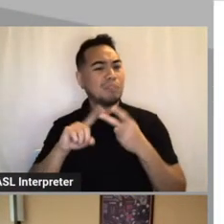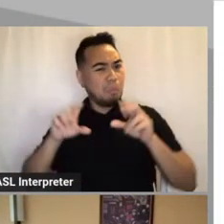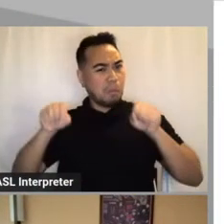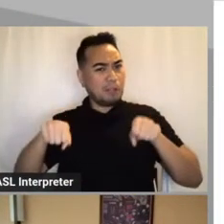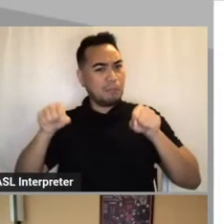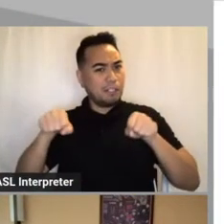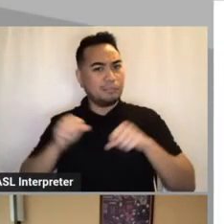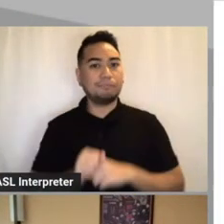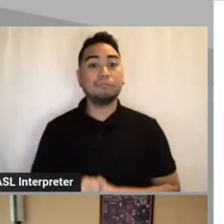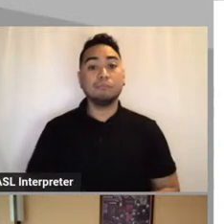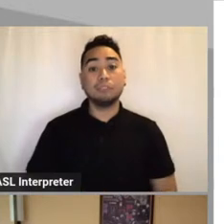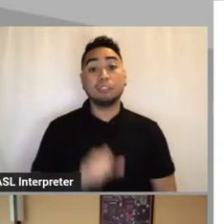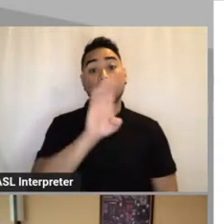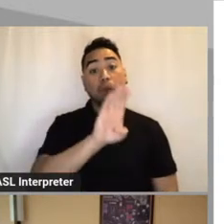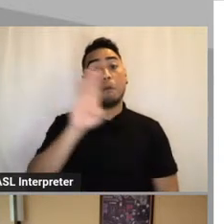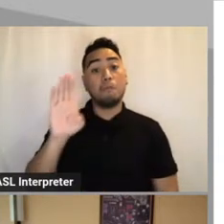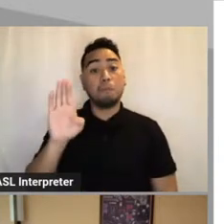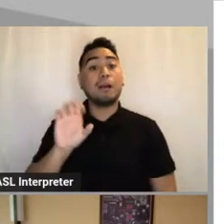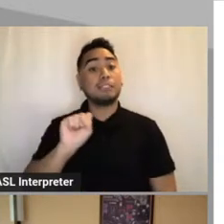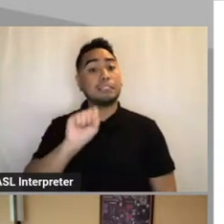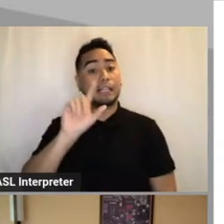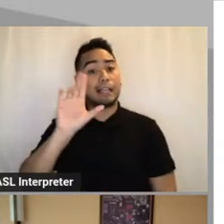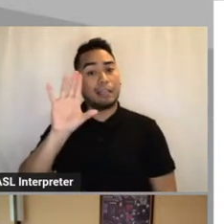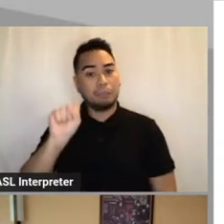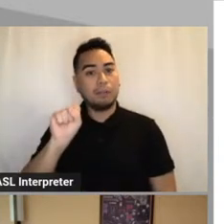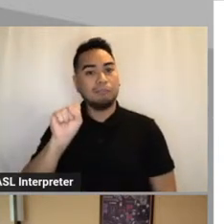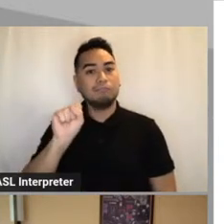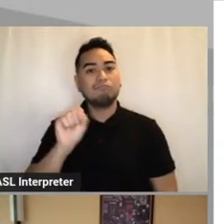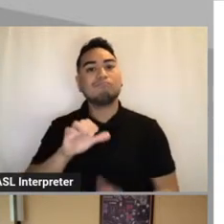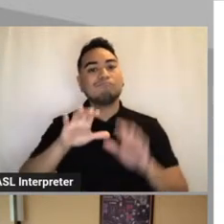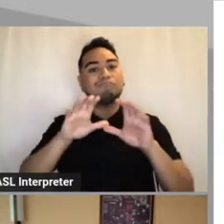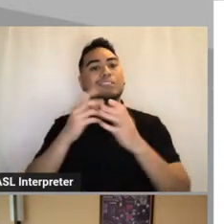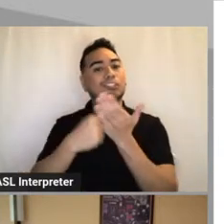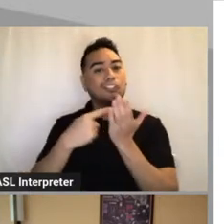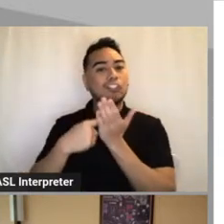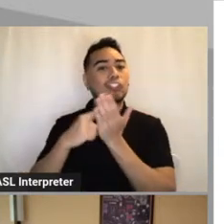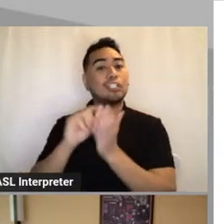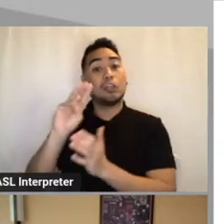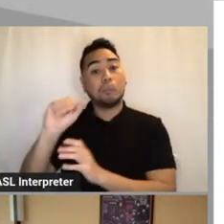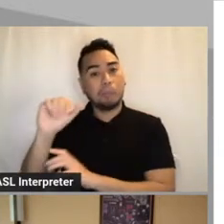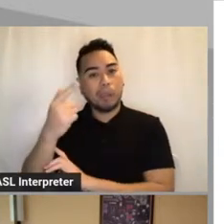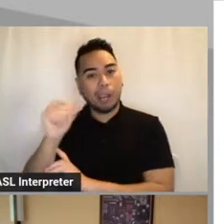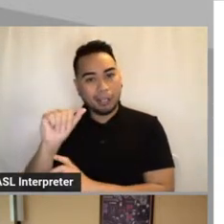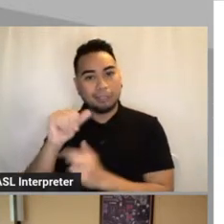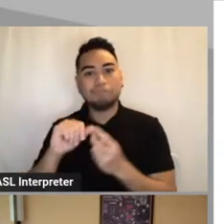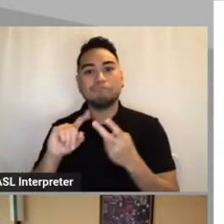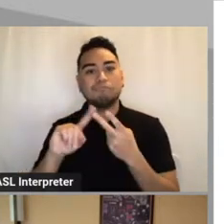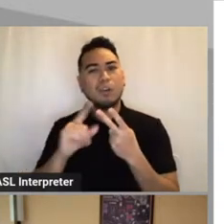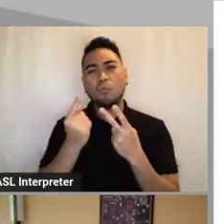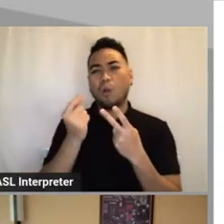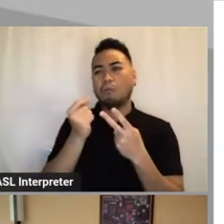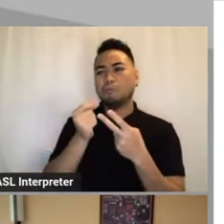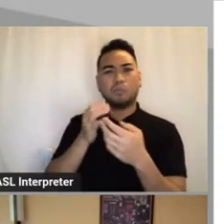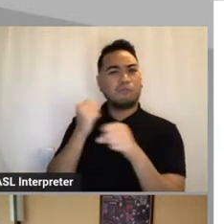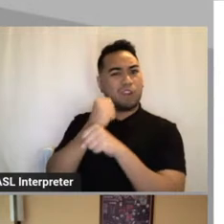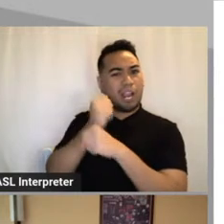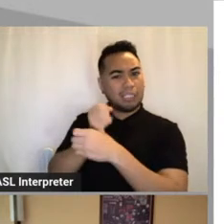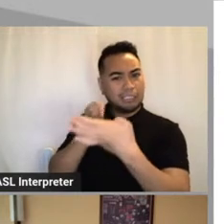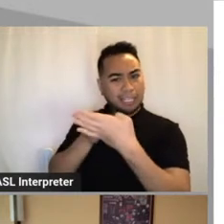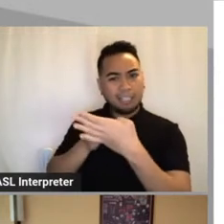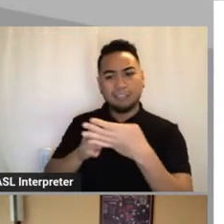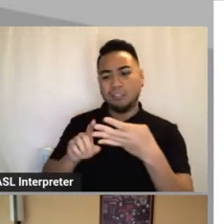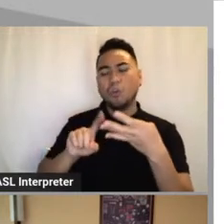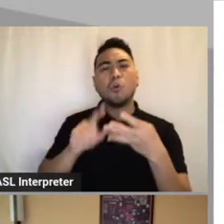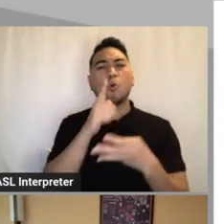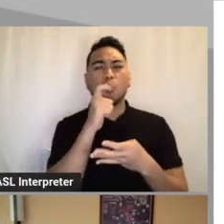The Block and Build syllabus covers the MAGA threat, what we need to do to push back this threat, who we need to build